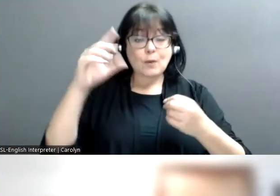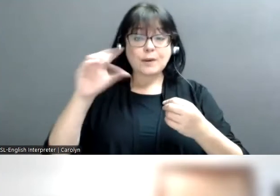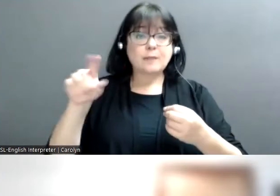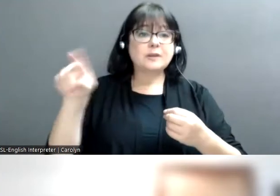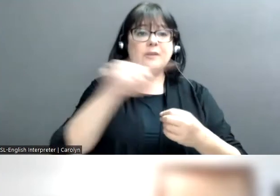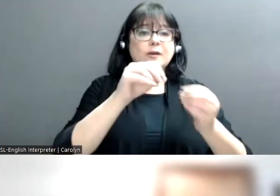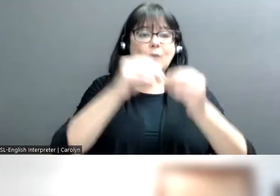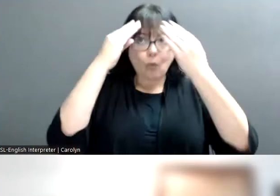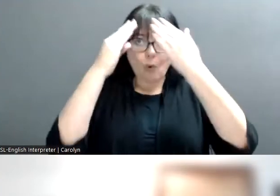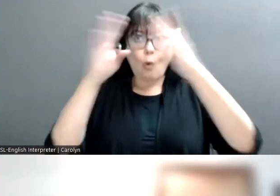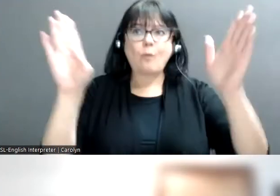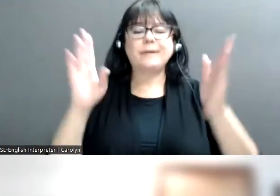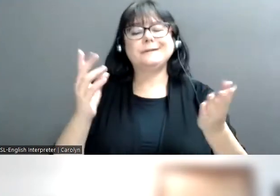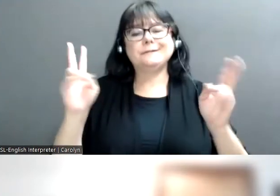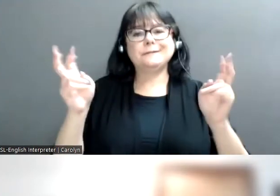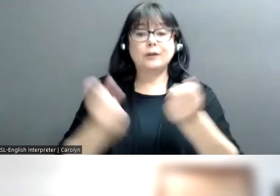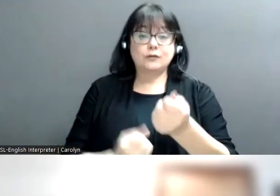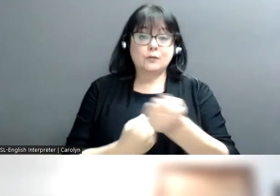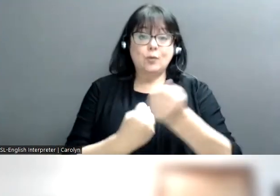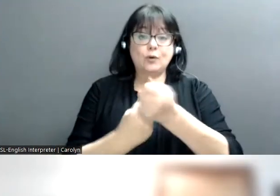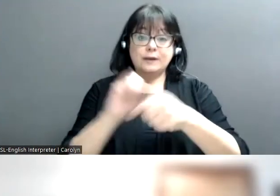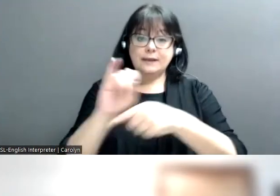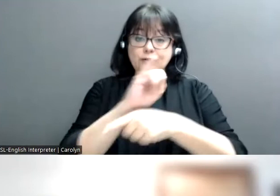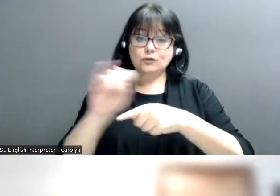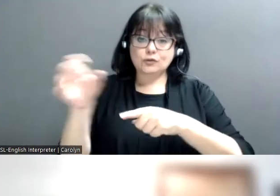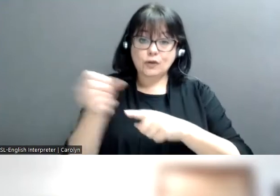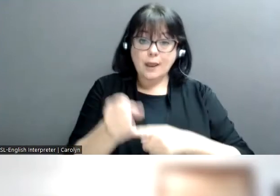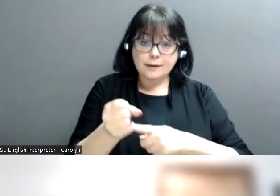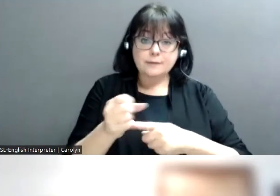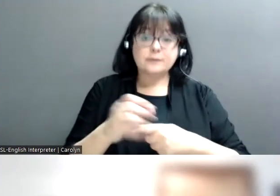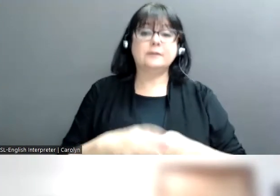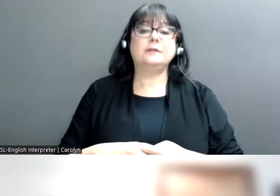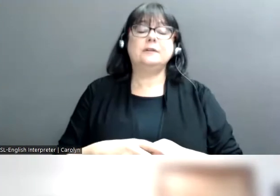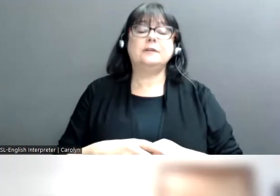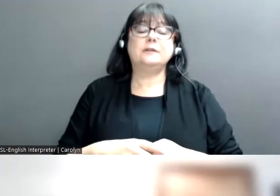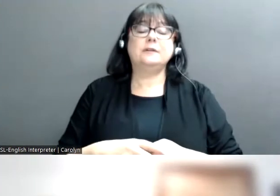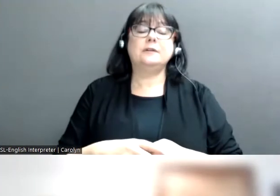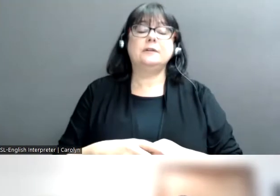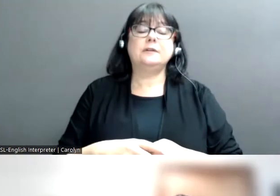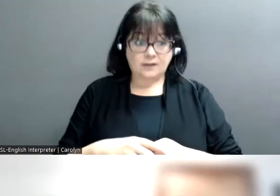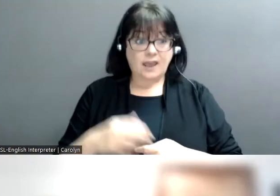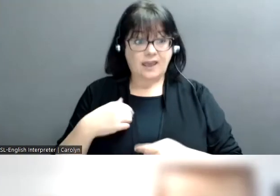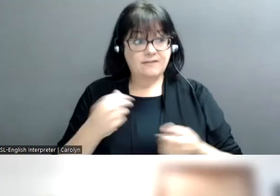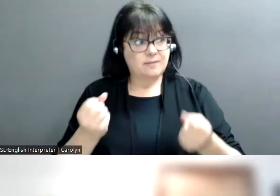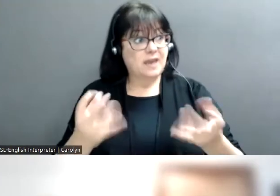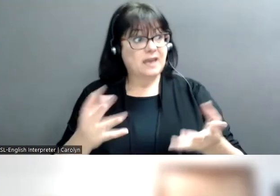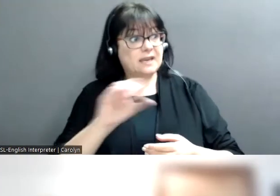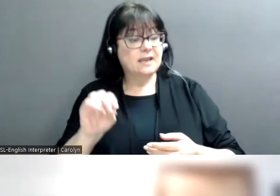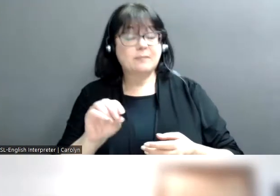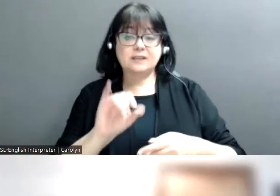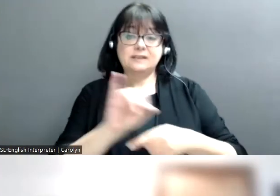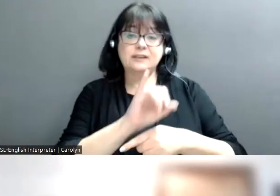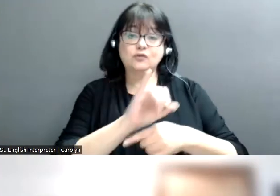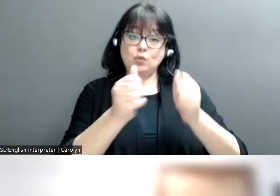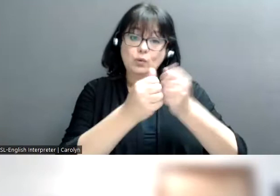supported internships. You've got lots of companies who are offering supported internships. For example, I can think of some that work with